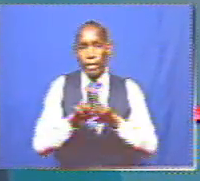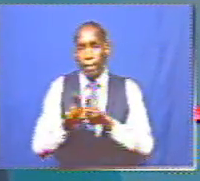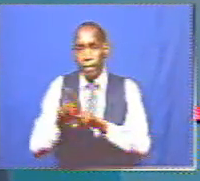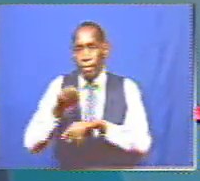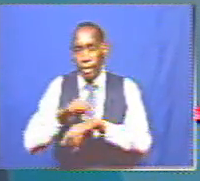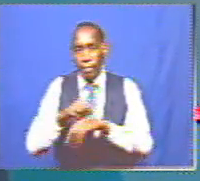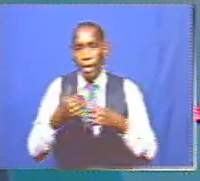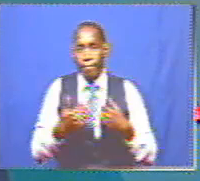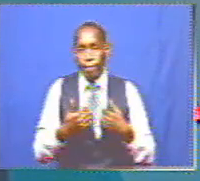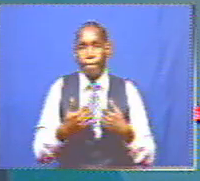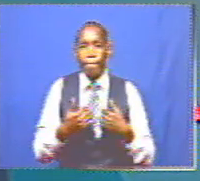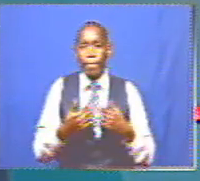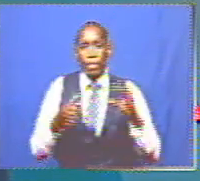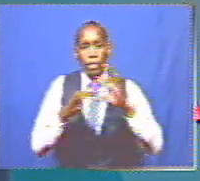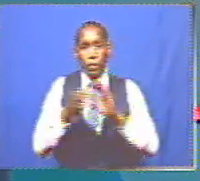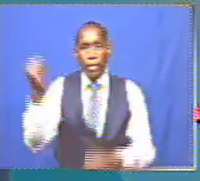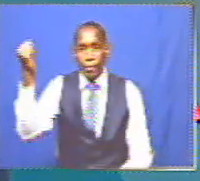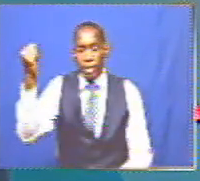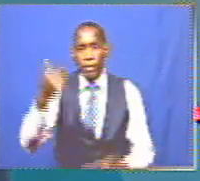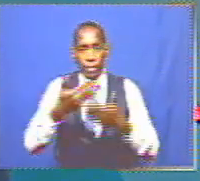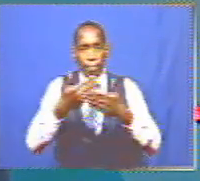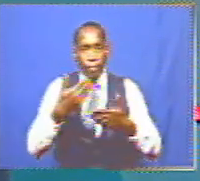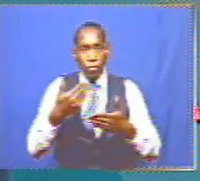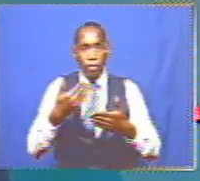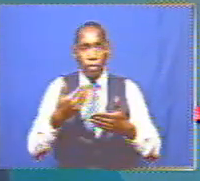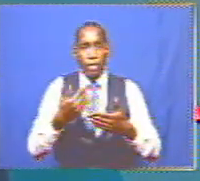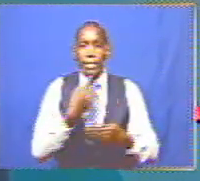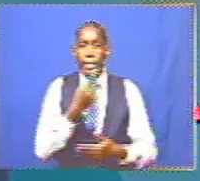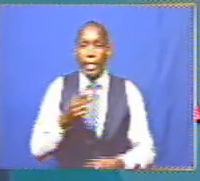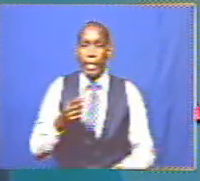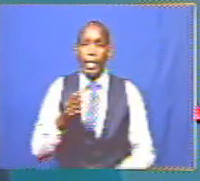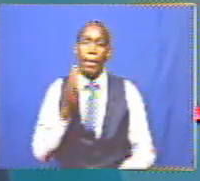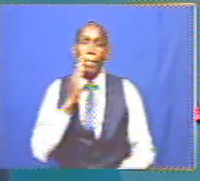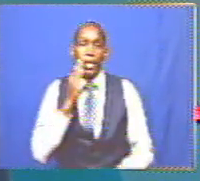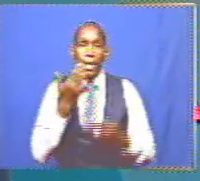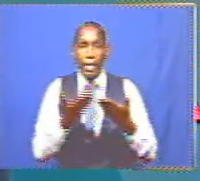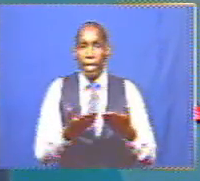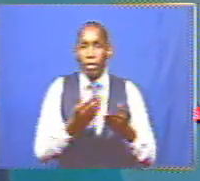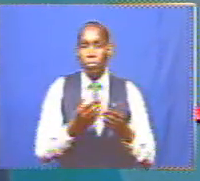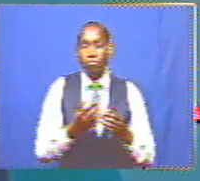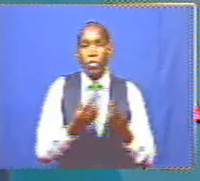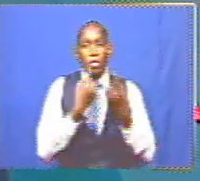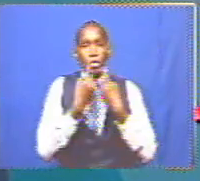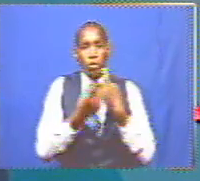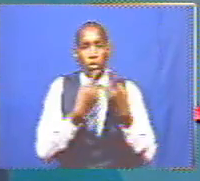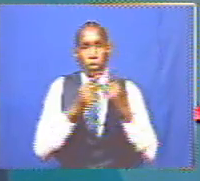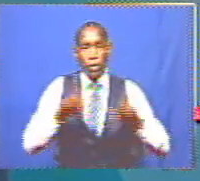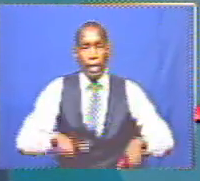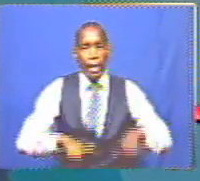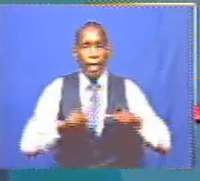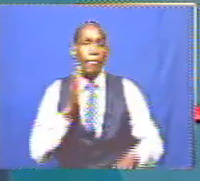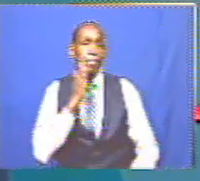you have been into politics. You've mentioned that you are a mother. So let's talk about your journey as a mother and at the same